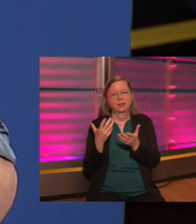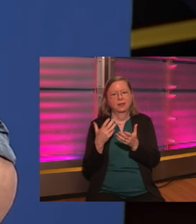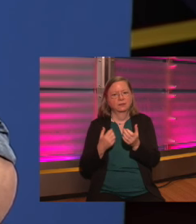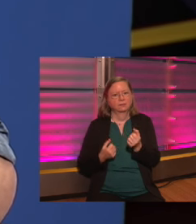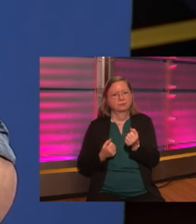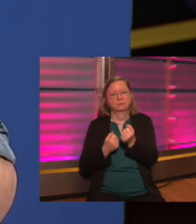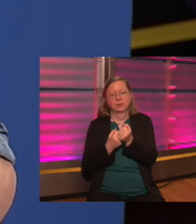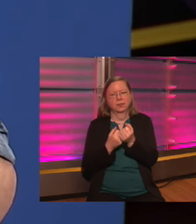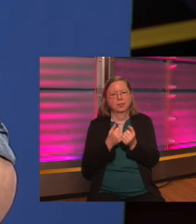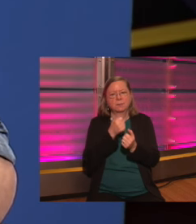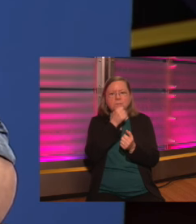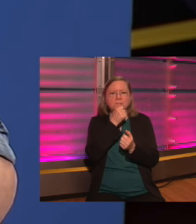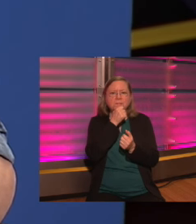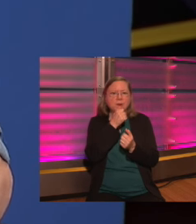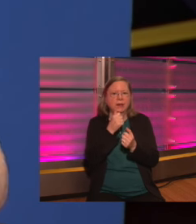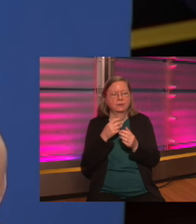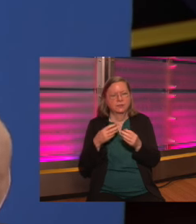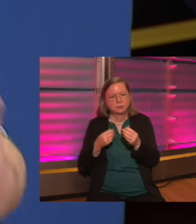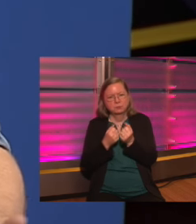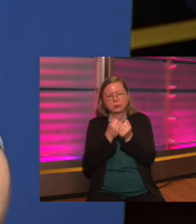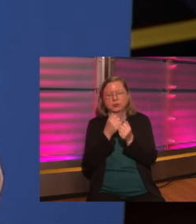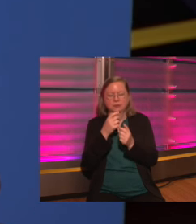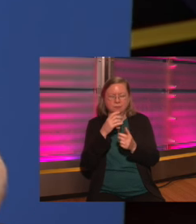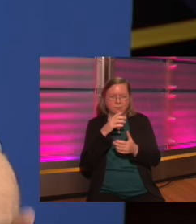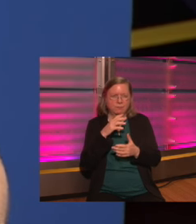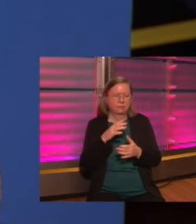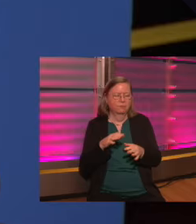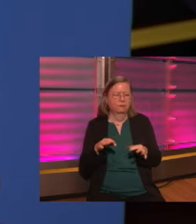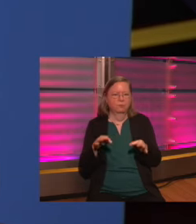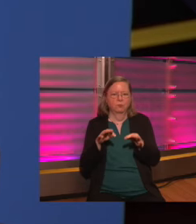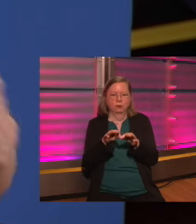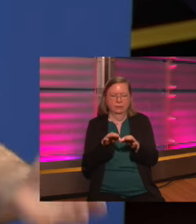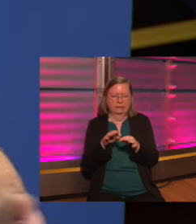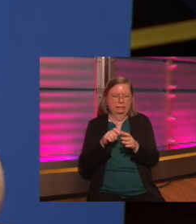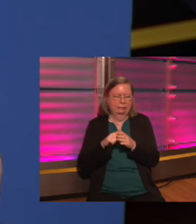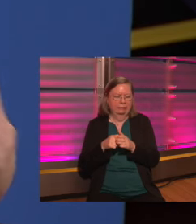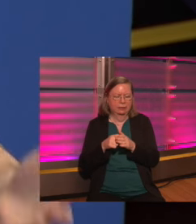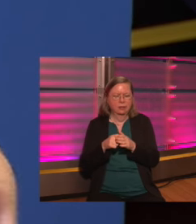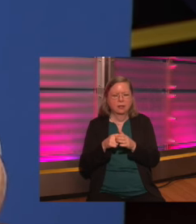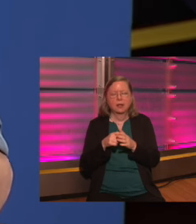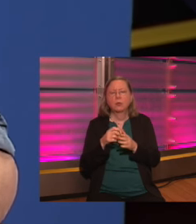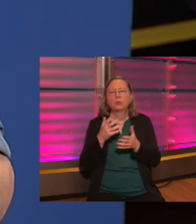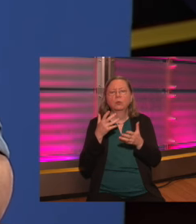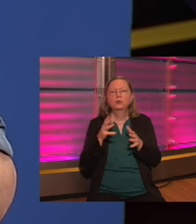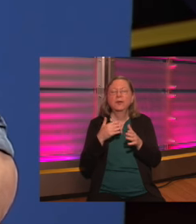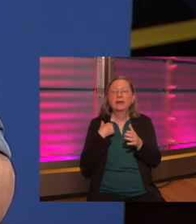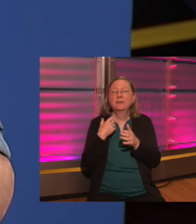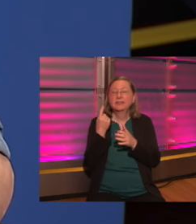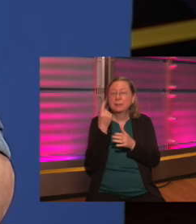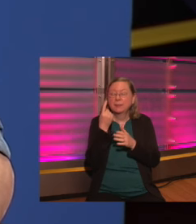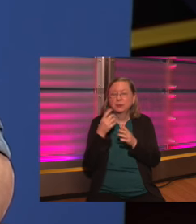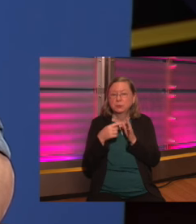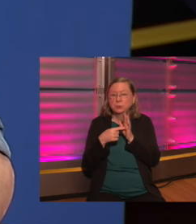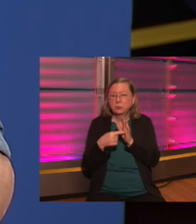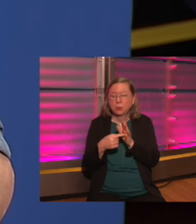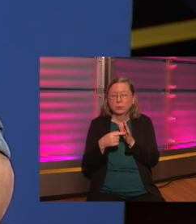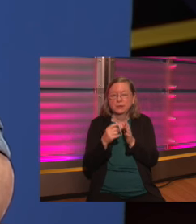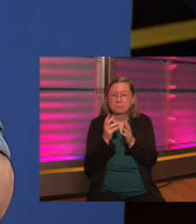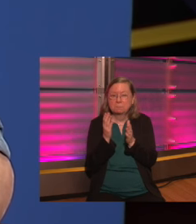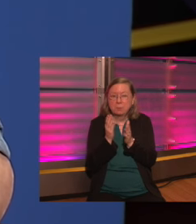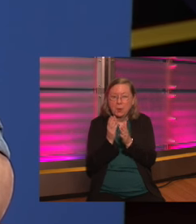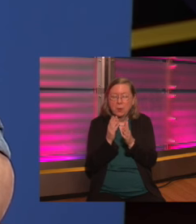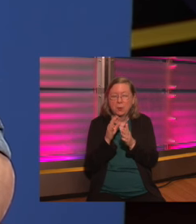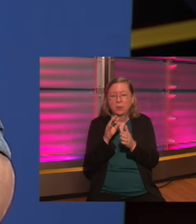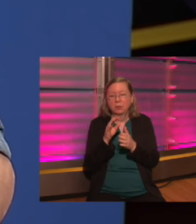that first level. And then once you've got something to show, even a small teaser, some footage, then you can start to go after grants and